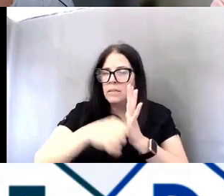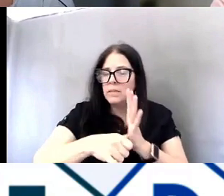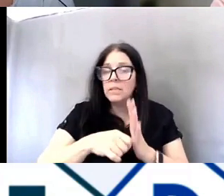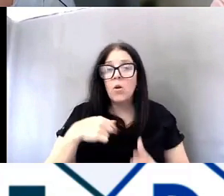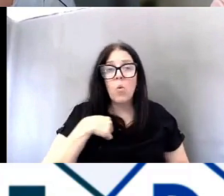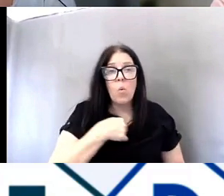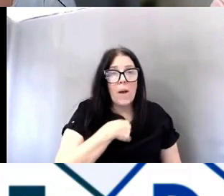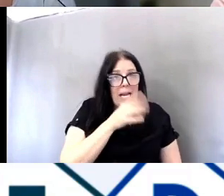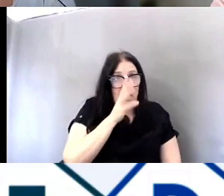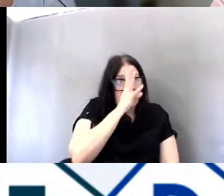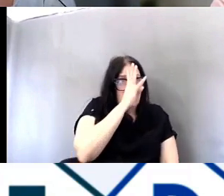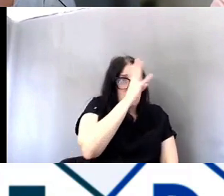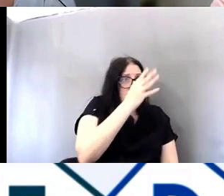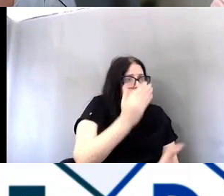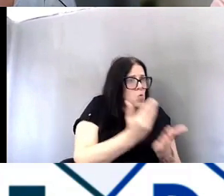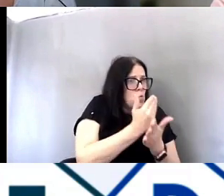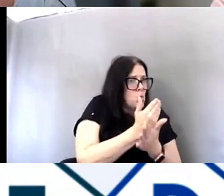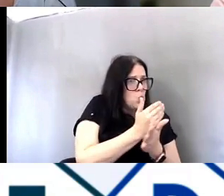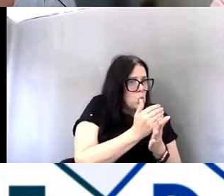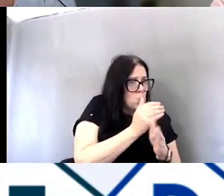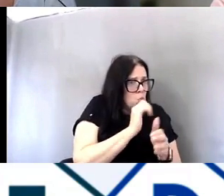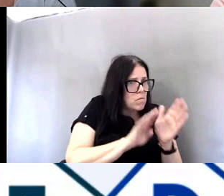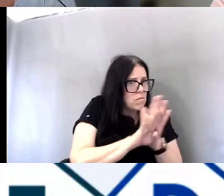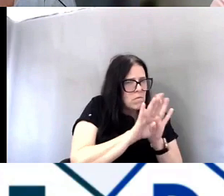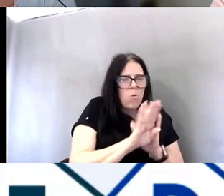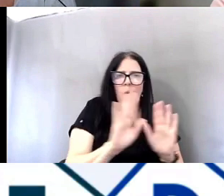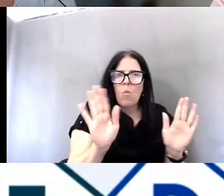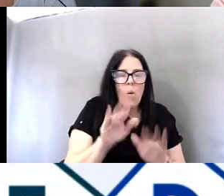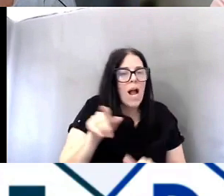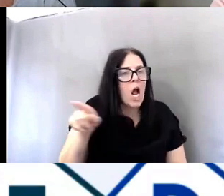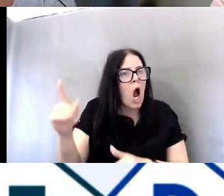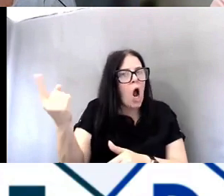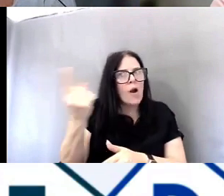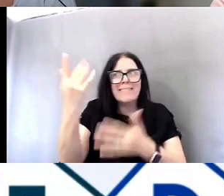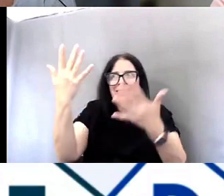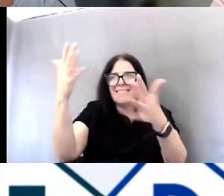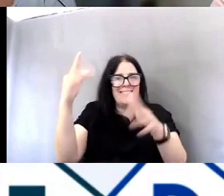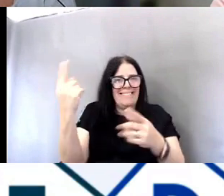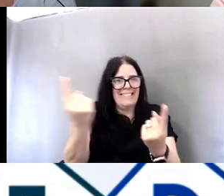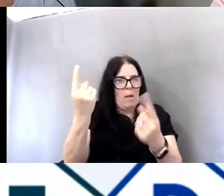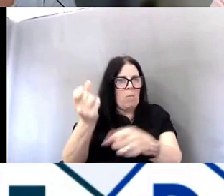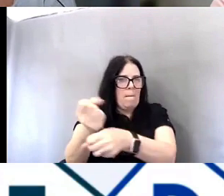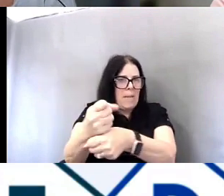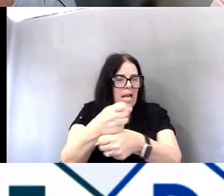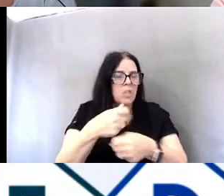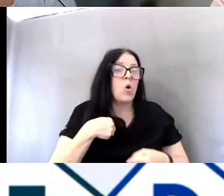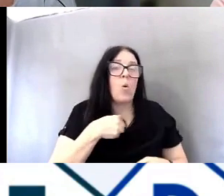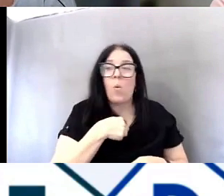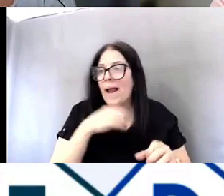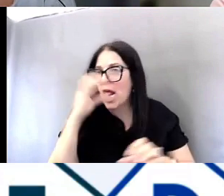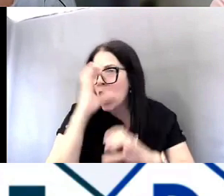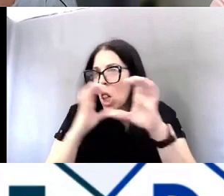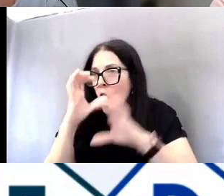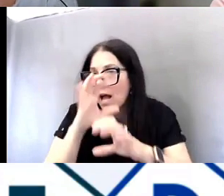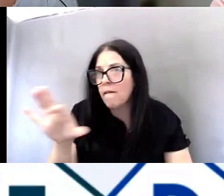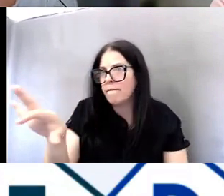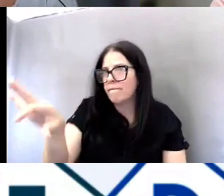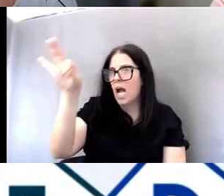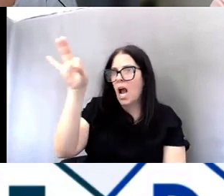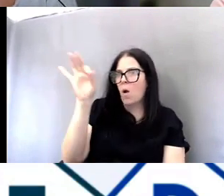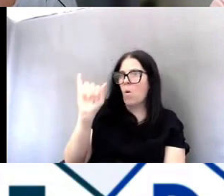all curated resources. So these are resources that we search for. We have